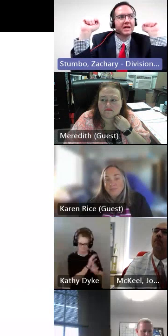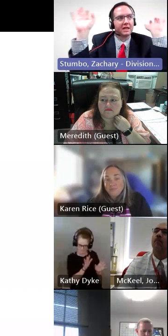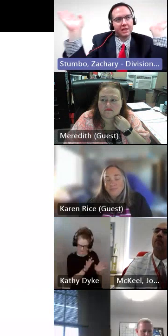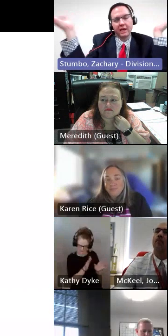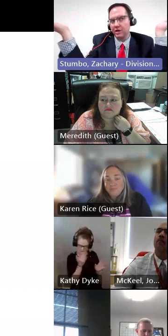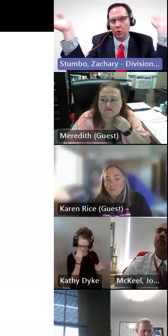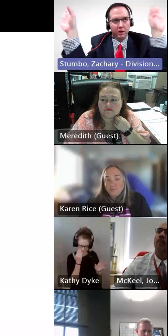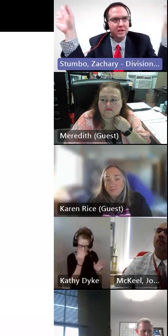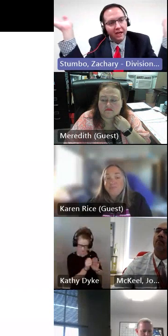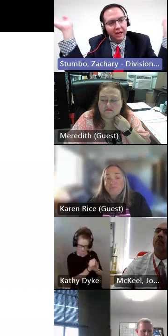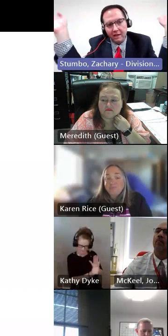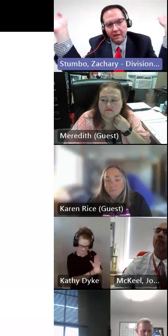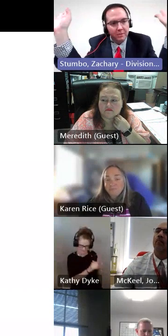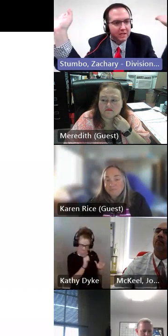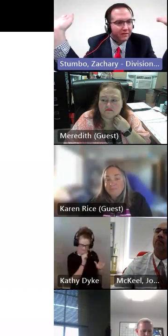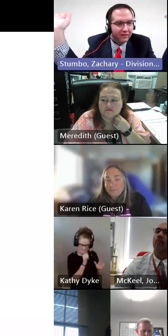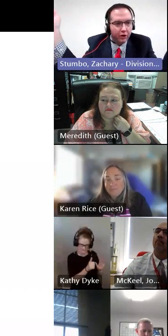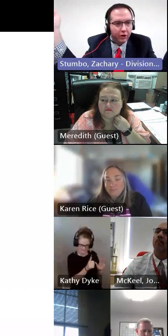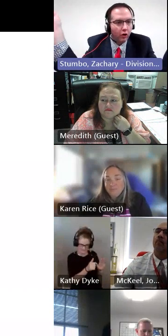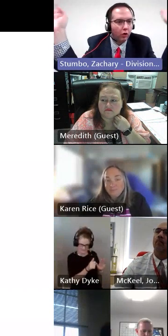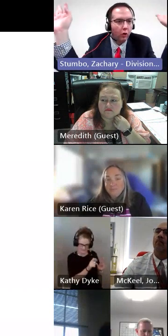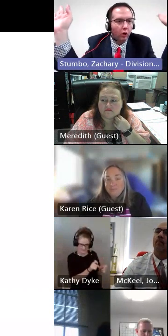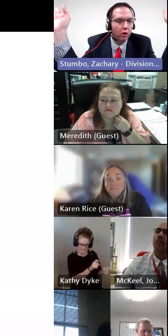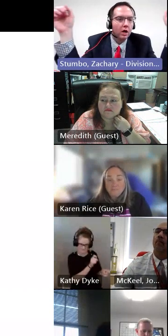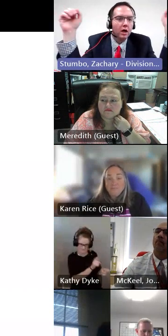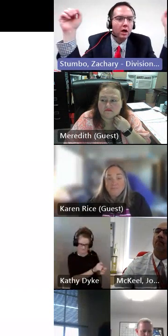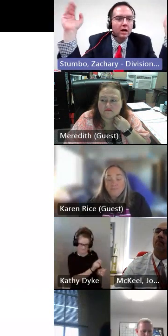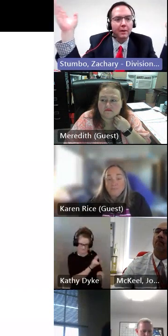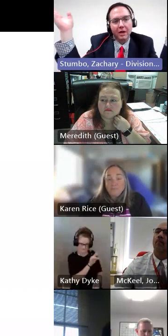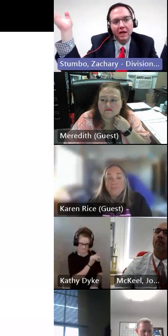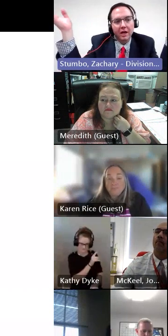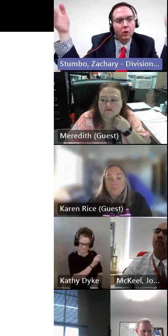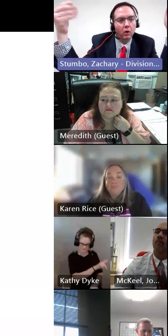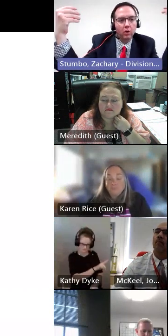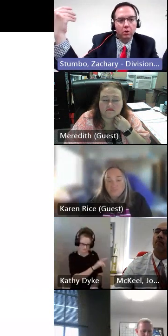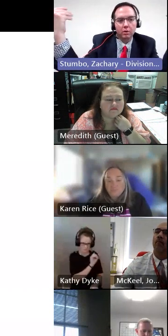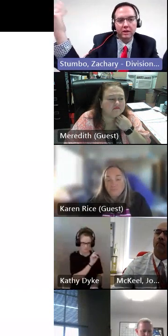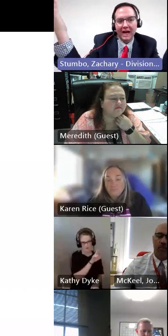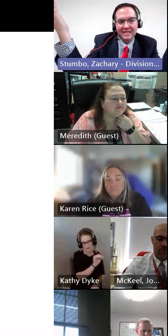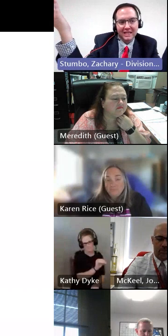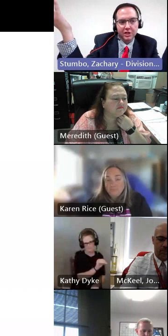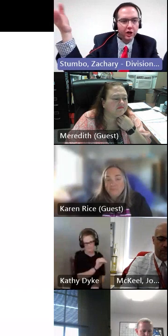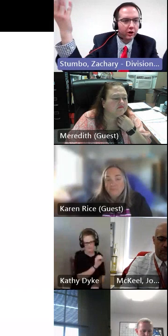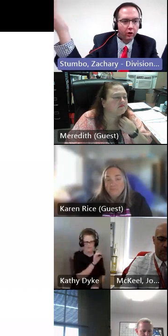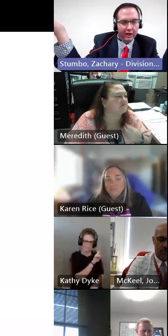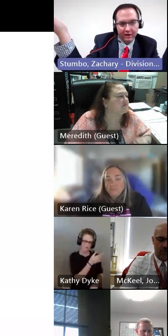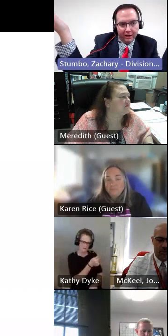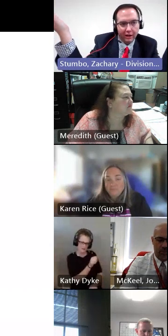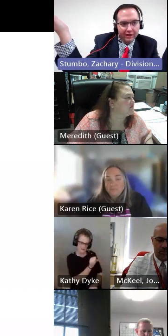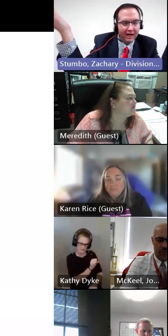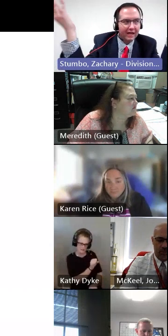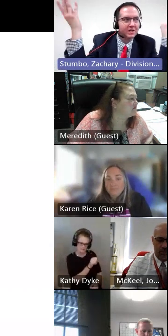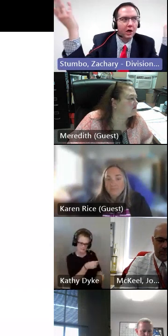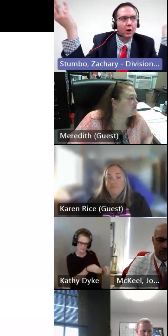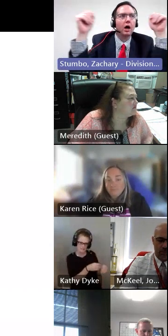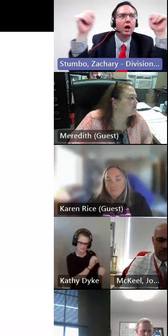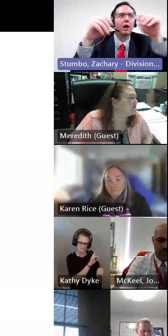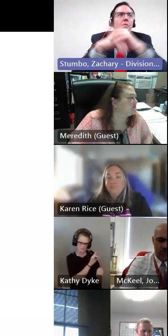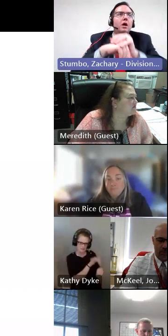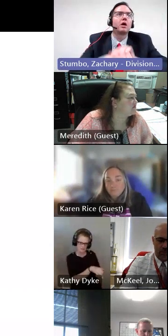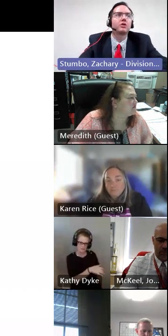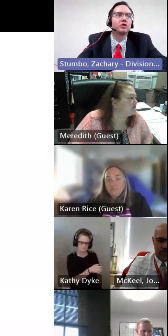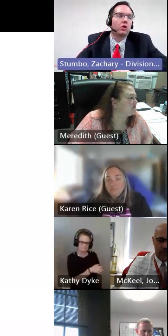the state doesn't endorse any specific vendor or company or gas station or anything like that.